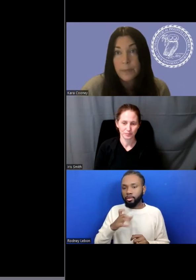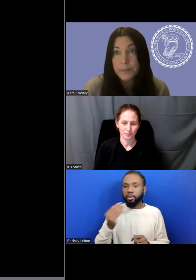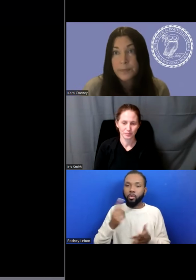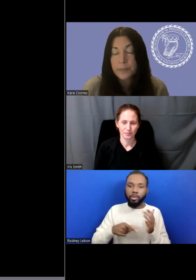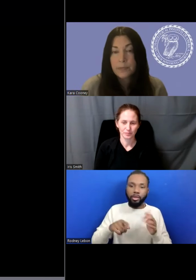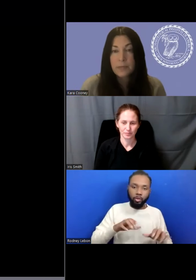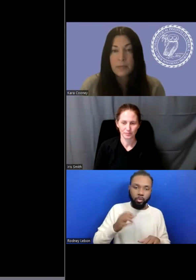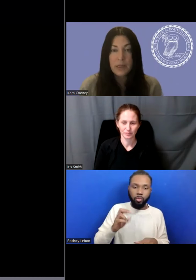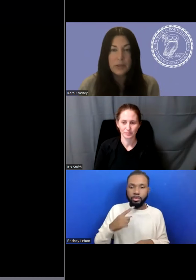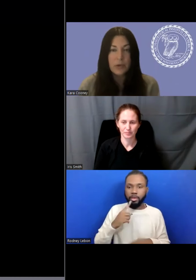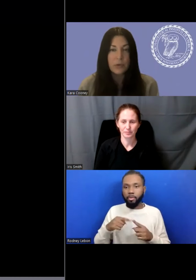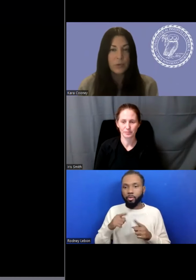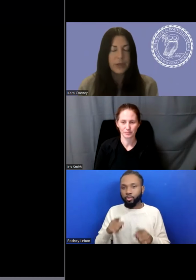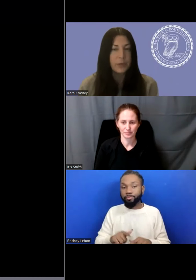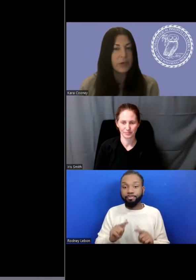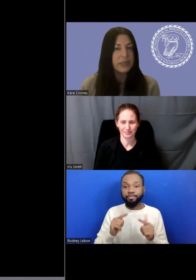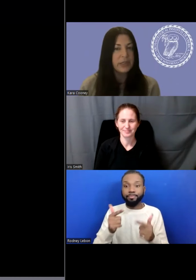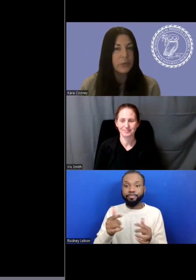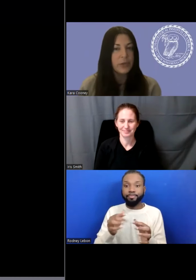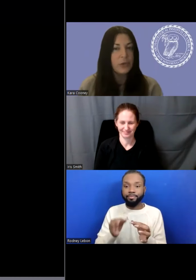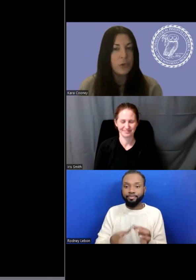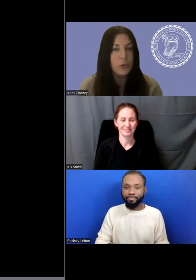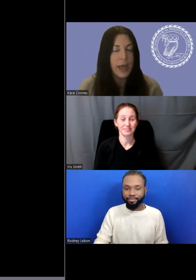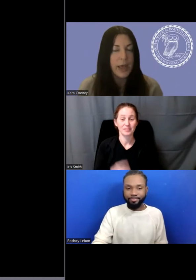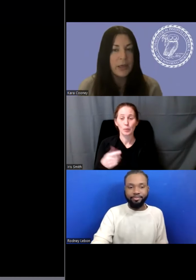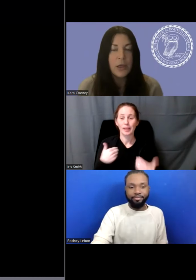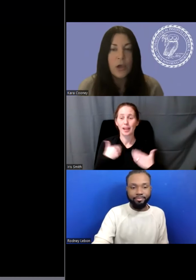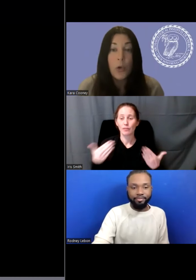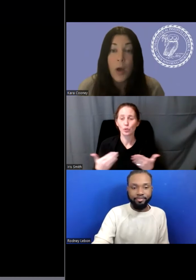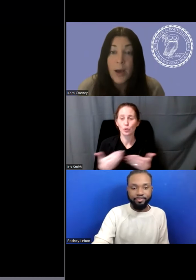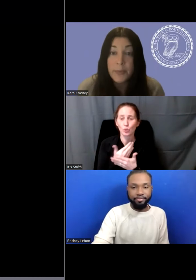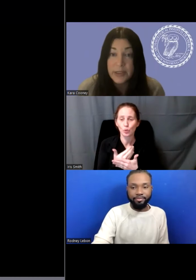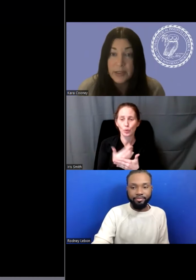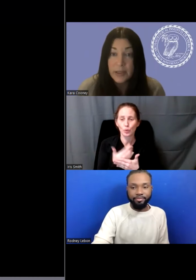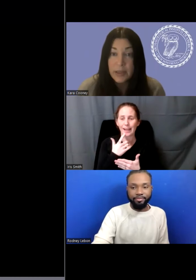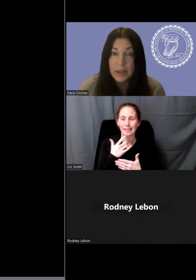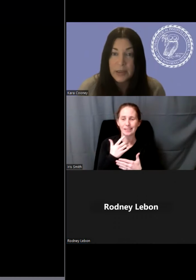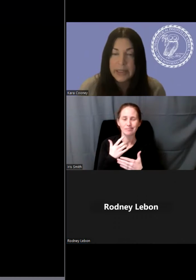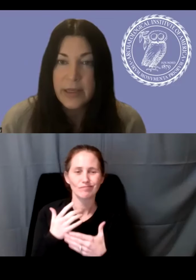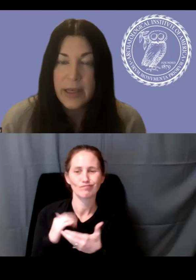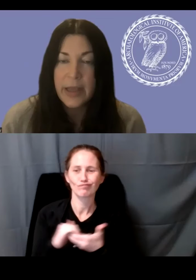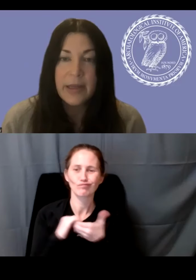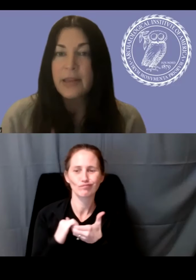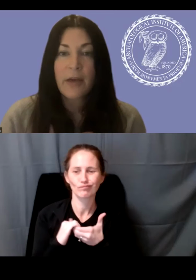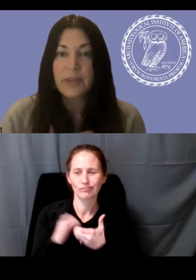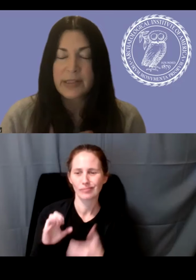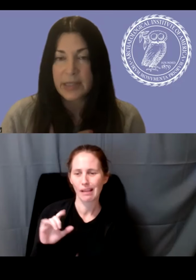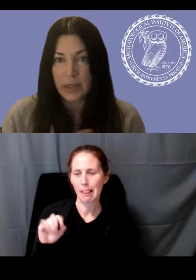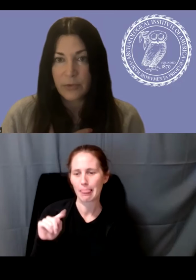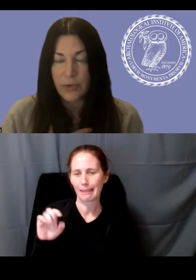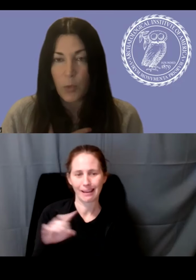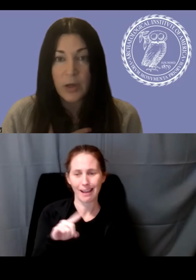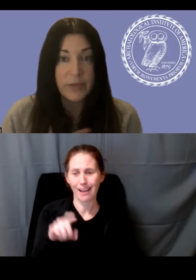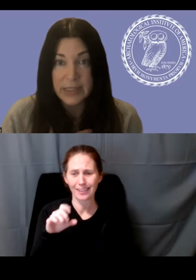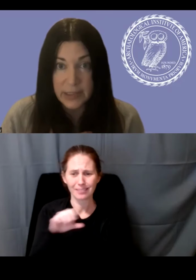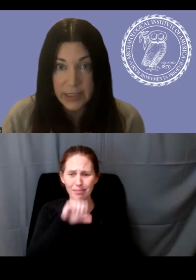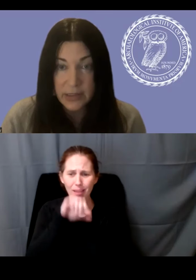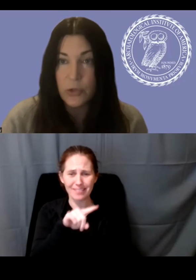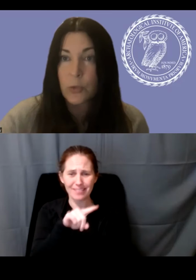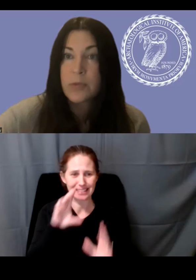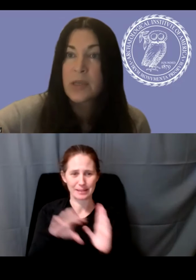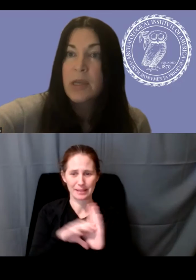you. So we are dealing with a new and co-opted elite. And I love this scene from one of